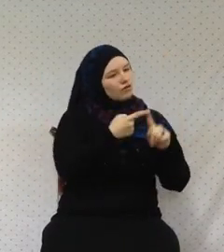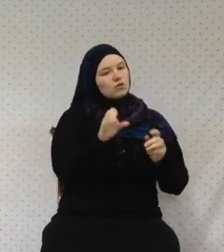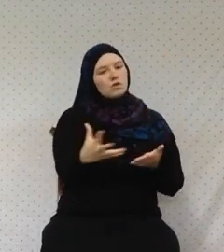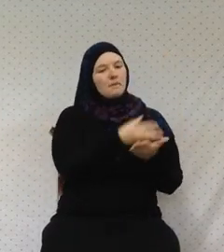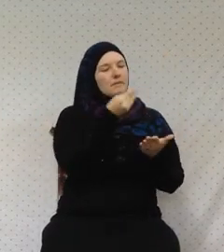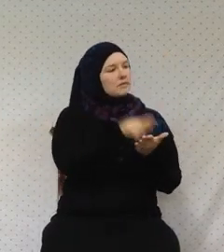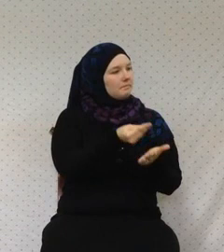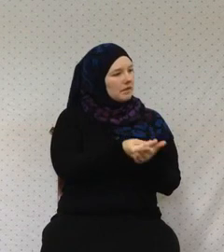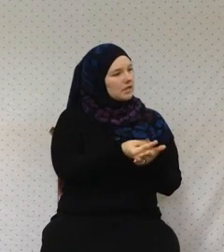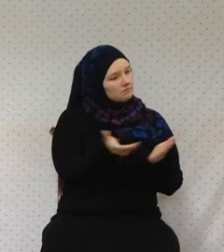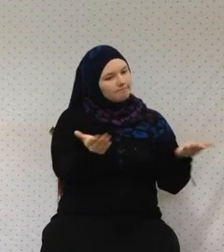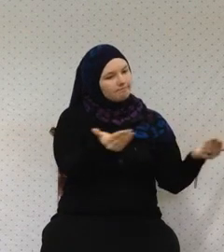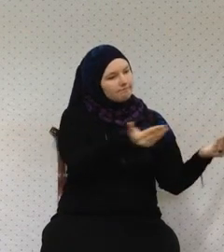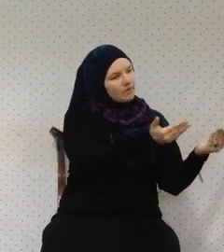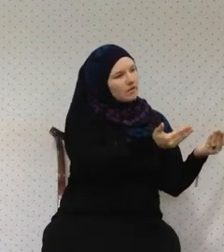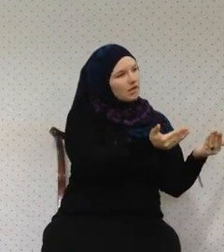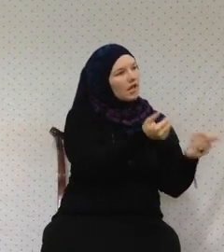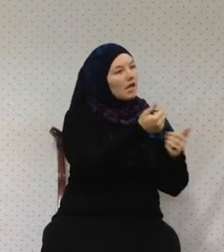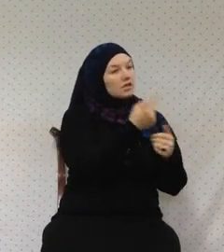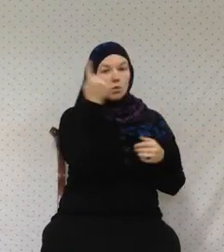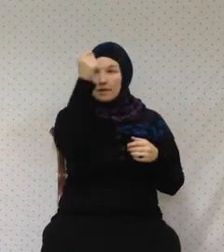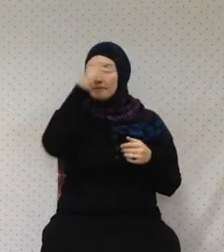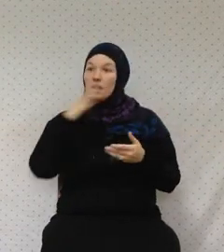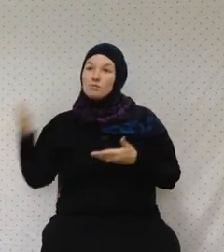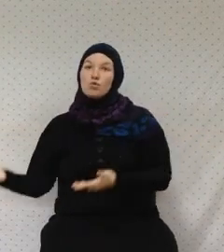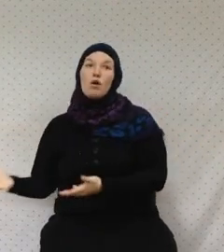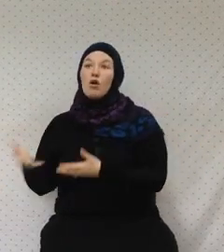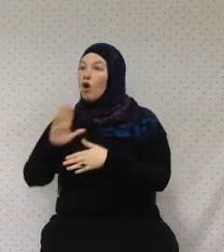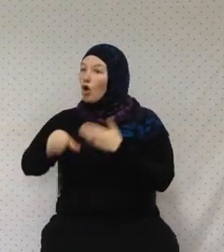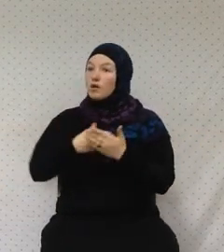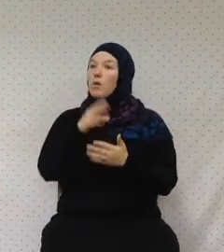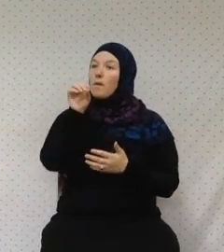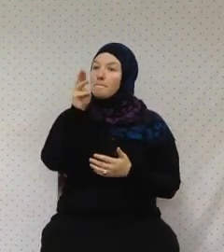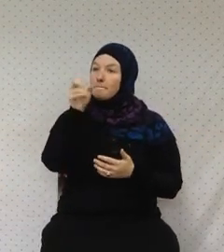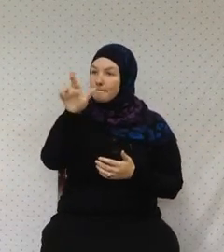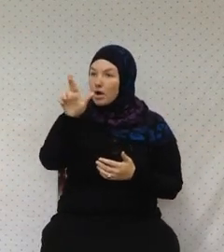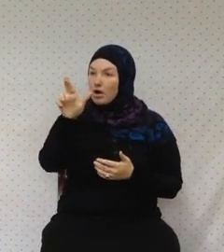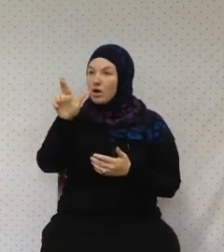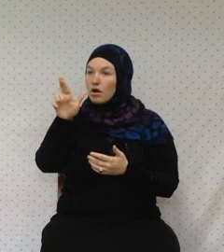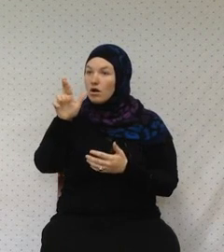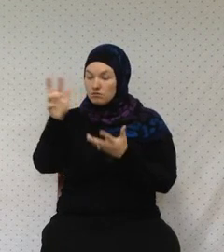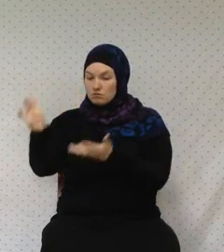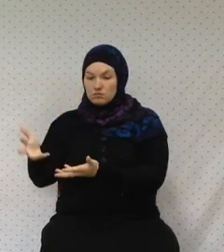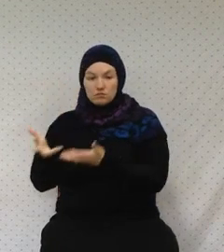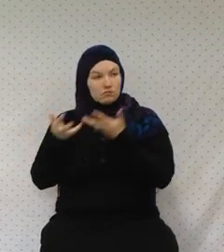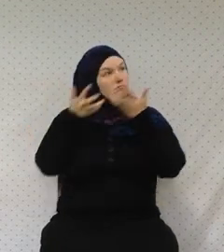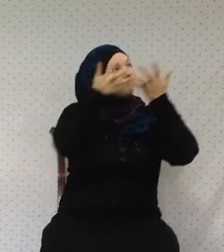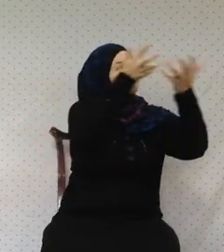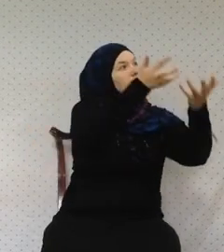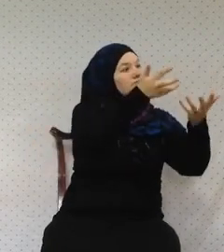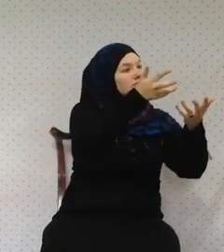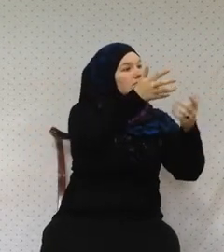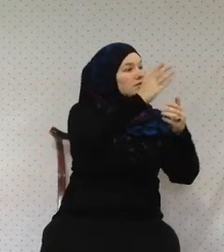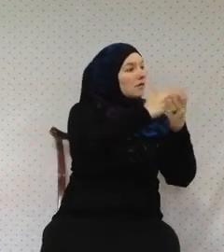money. And Abu Bakr brought all of his money. Umar radiallahu anhu brought half of his